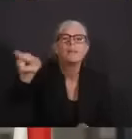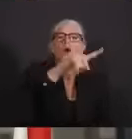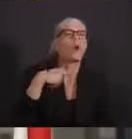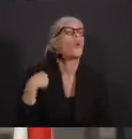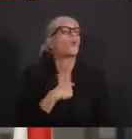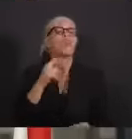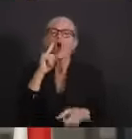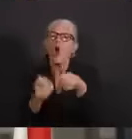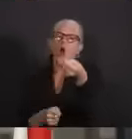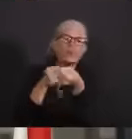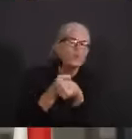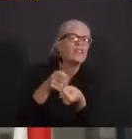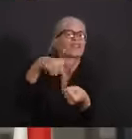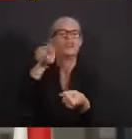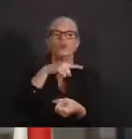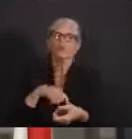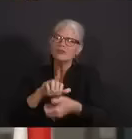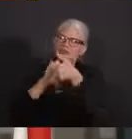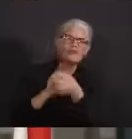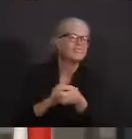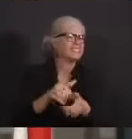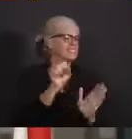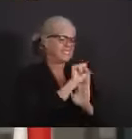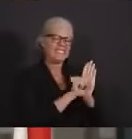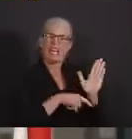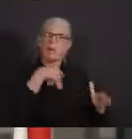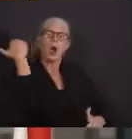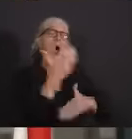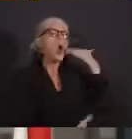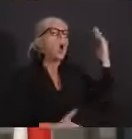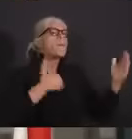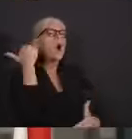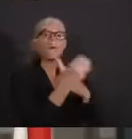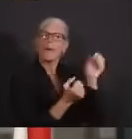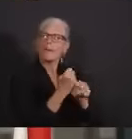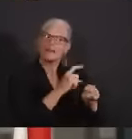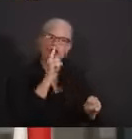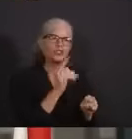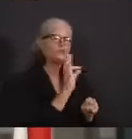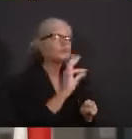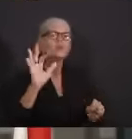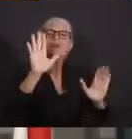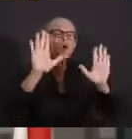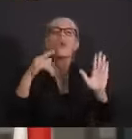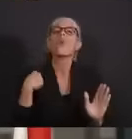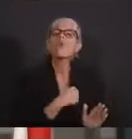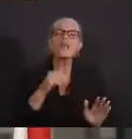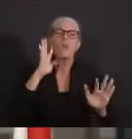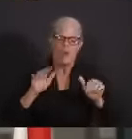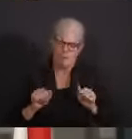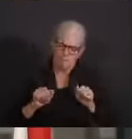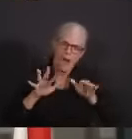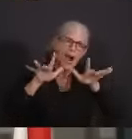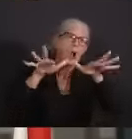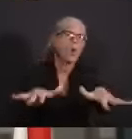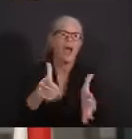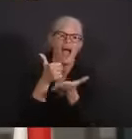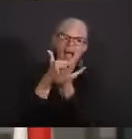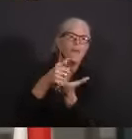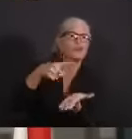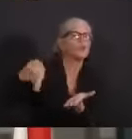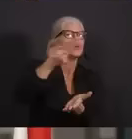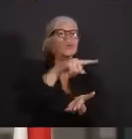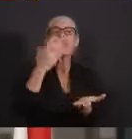Florida is leading the way on this charge. Please know that we're coming as fast as we possibly can. There's going to be places that we just cannot get